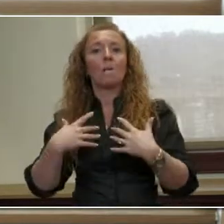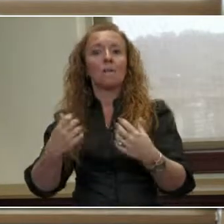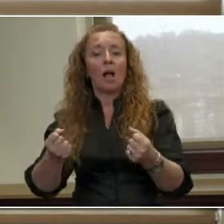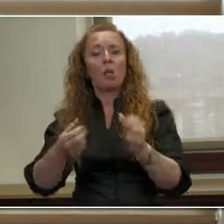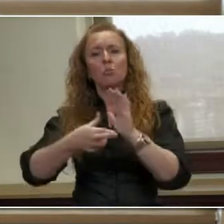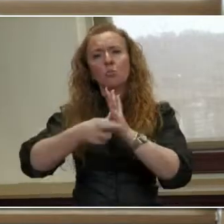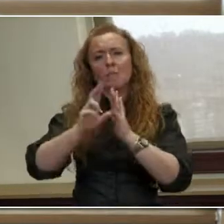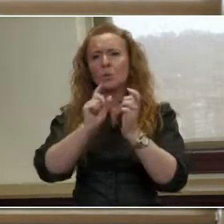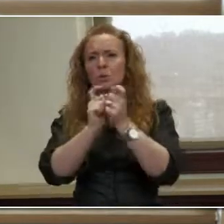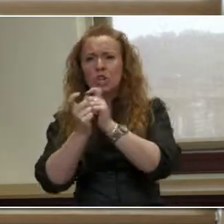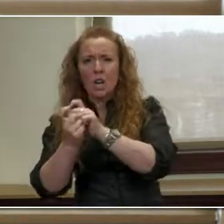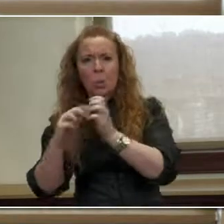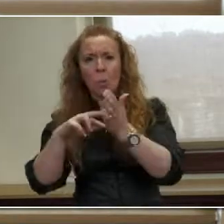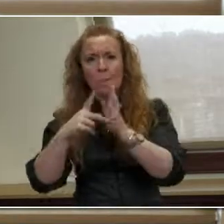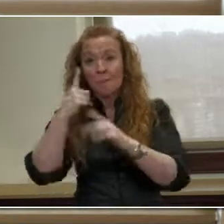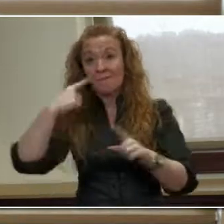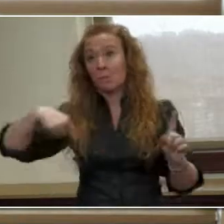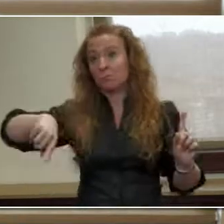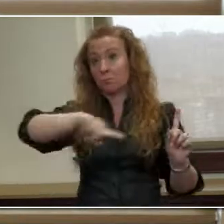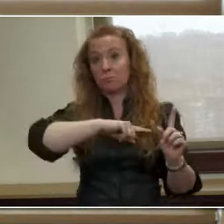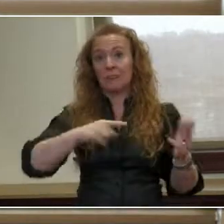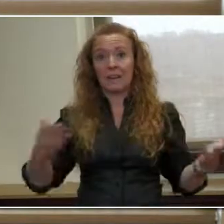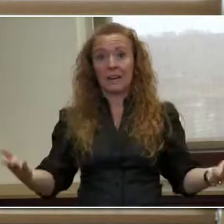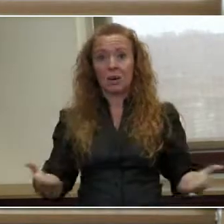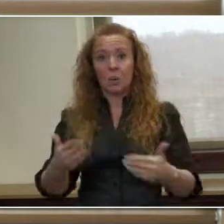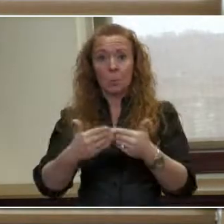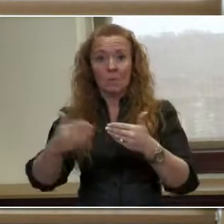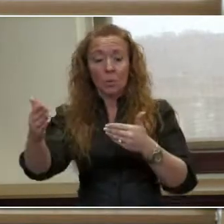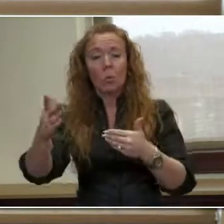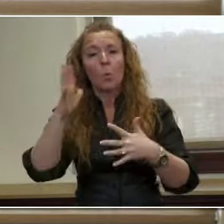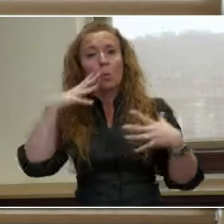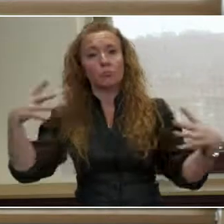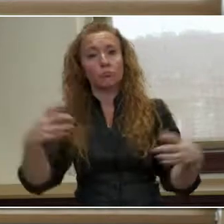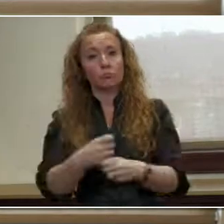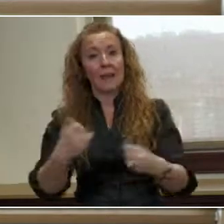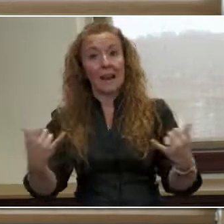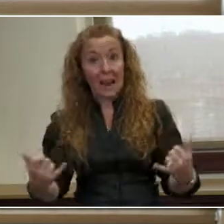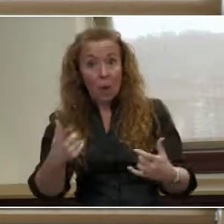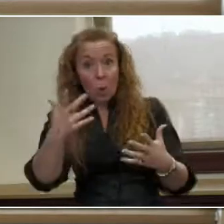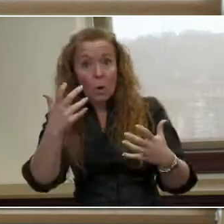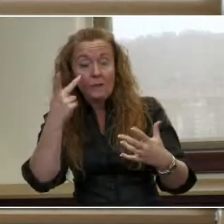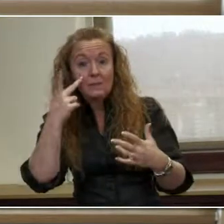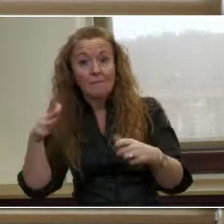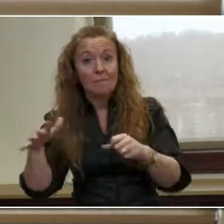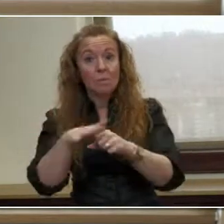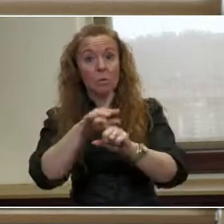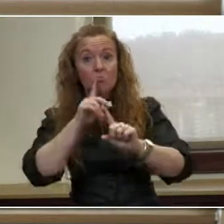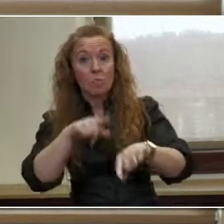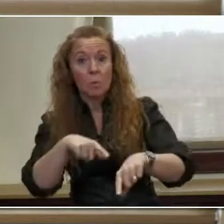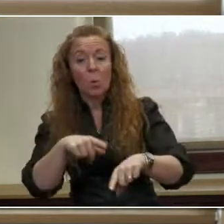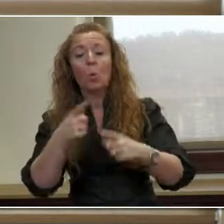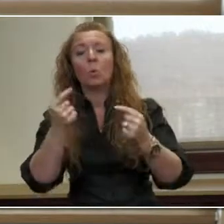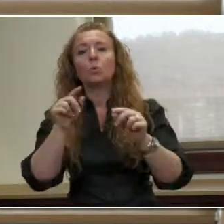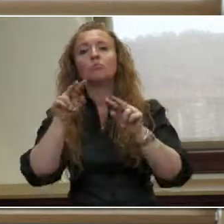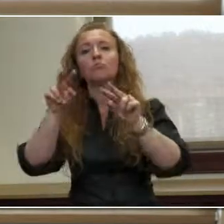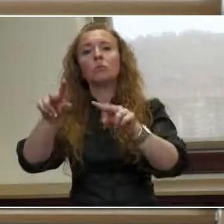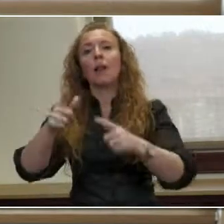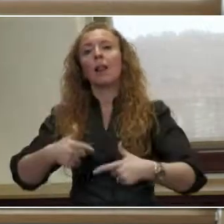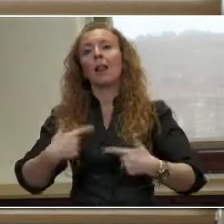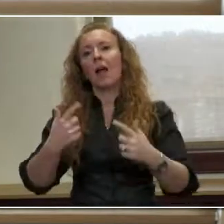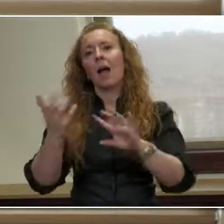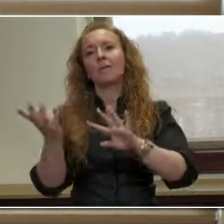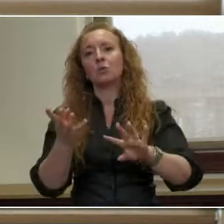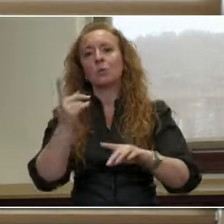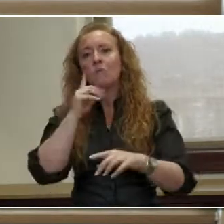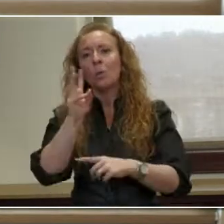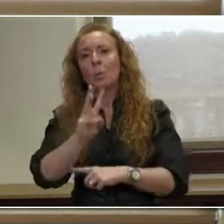and what they mean for us moving forward. I'll provide a recap now, but if you want to see my full report, you can view the live stream of the meeting